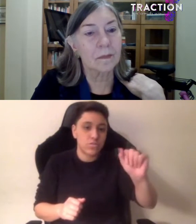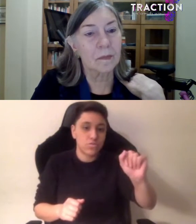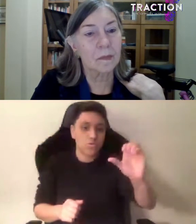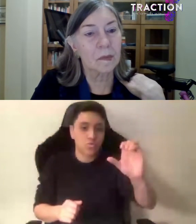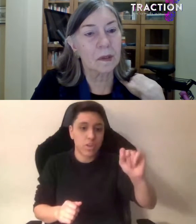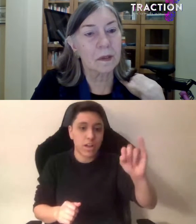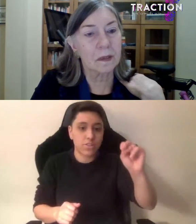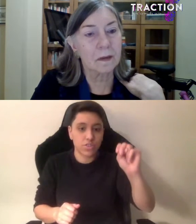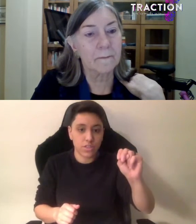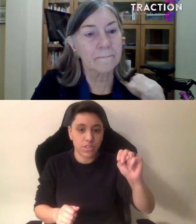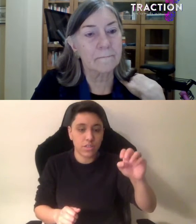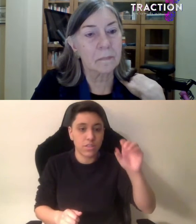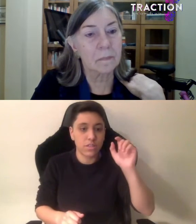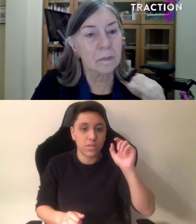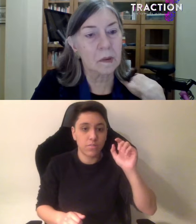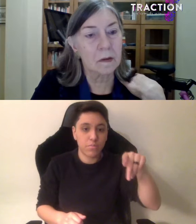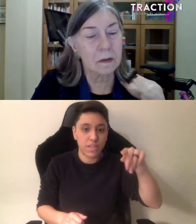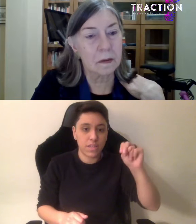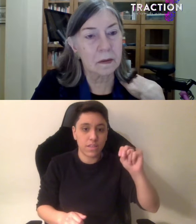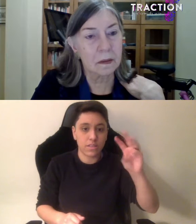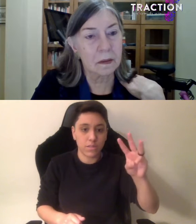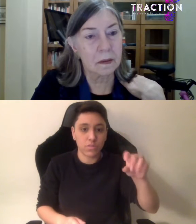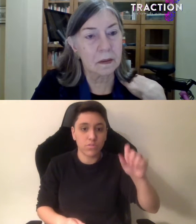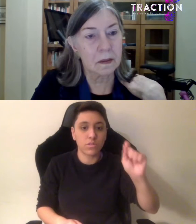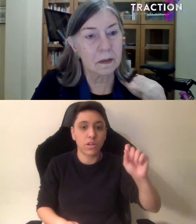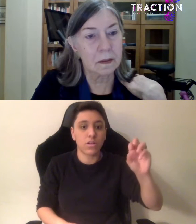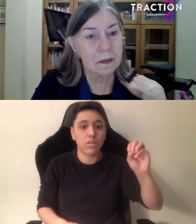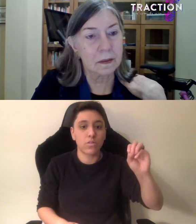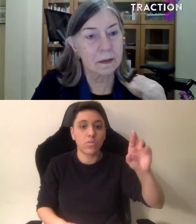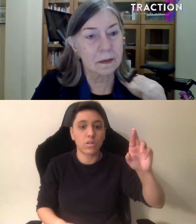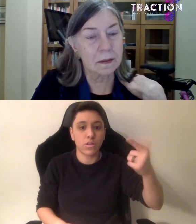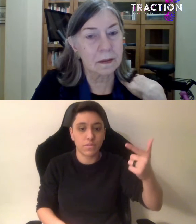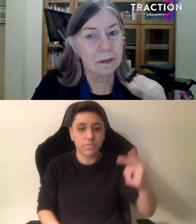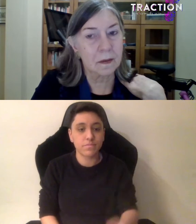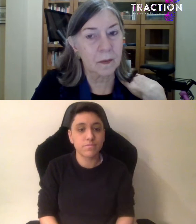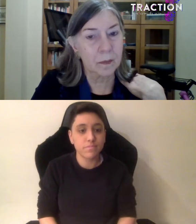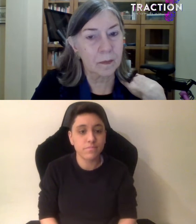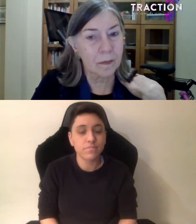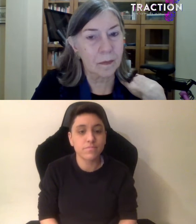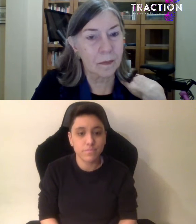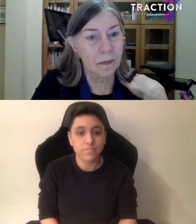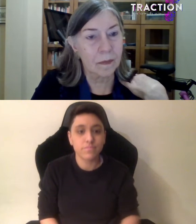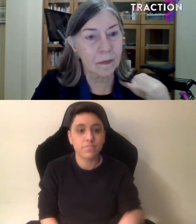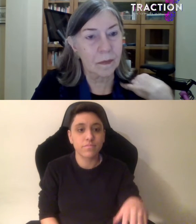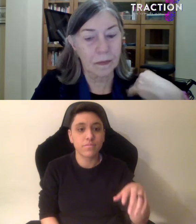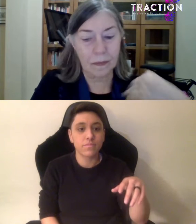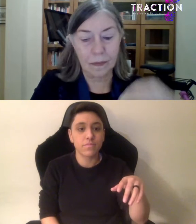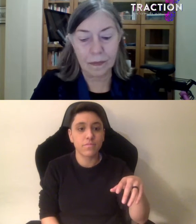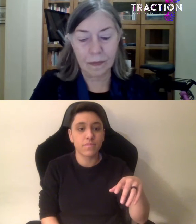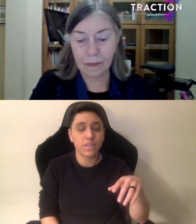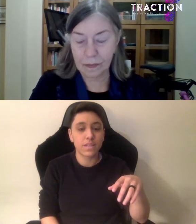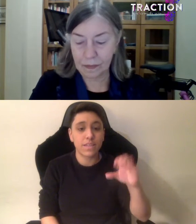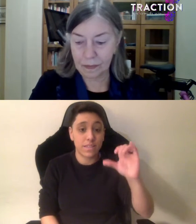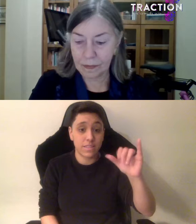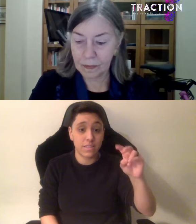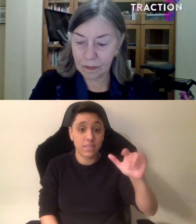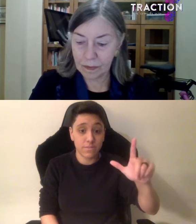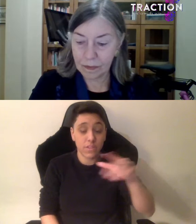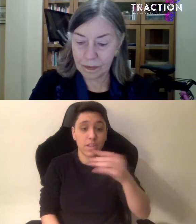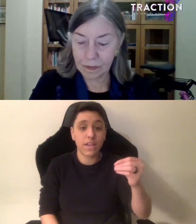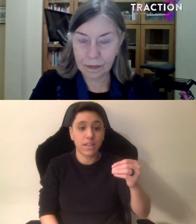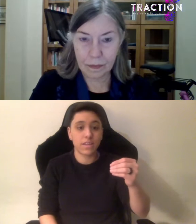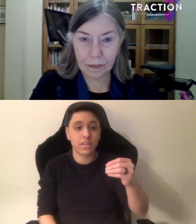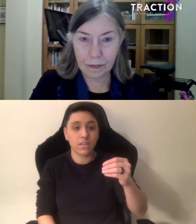The Gender Justice League is a Washington State gender and sexuality civil and human rights organization headquartered in